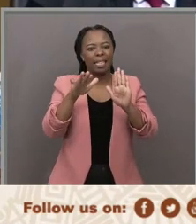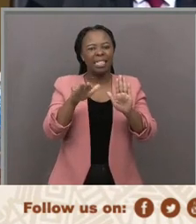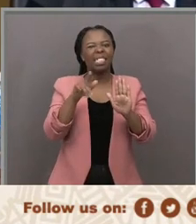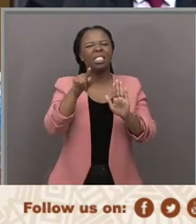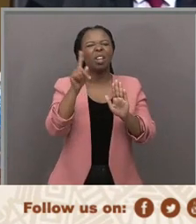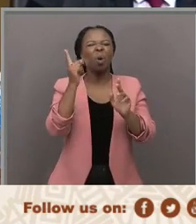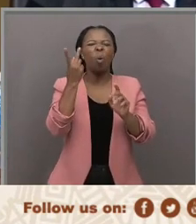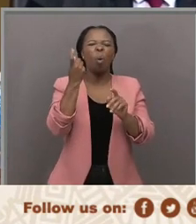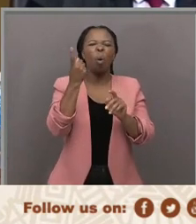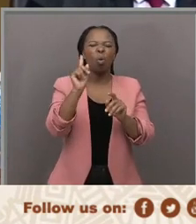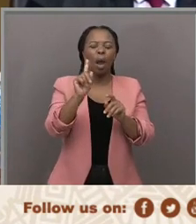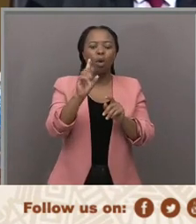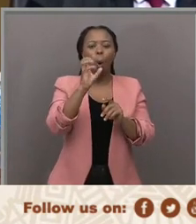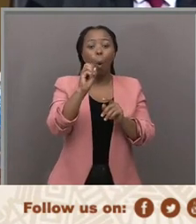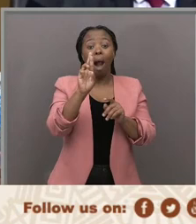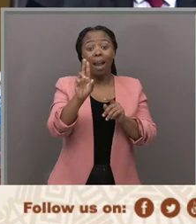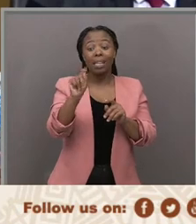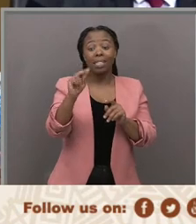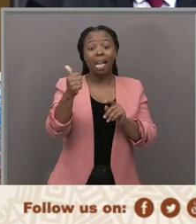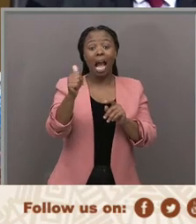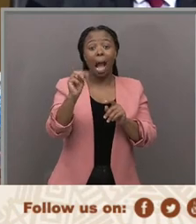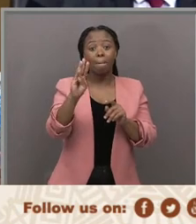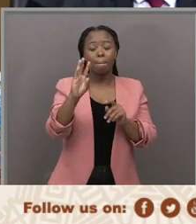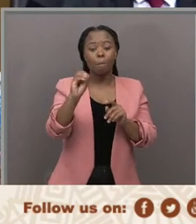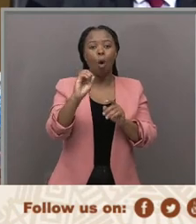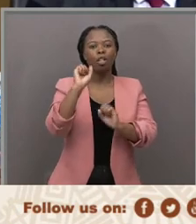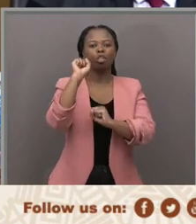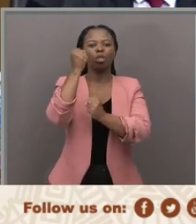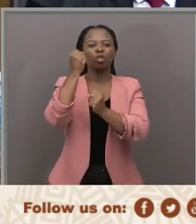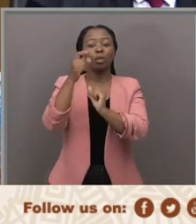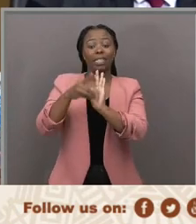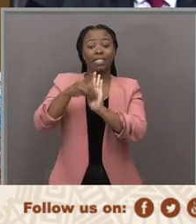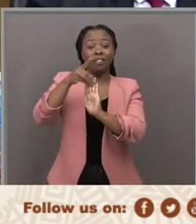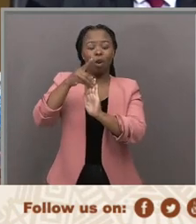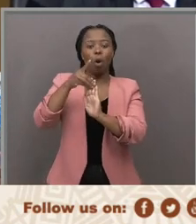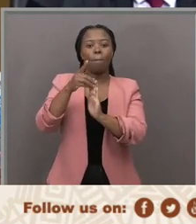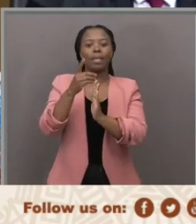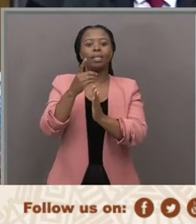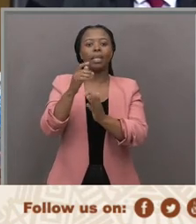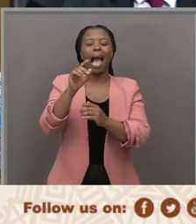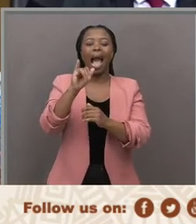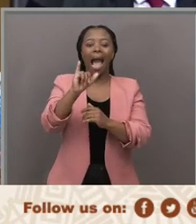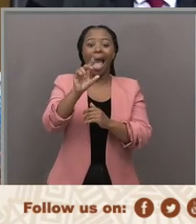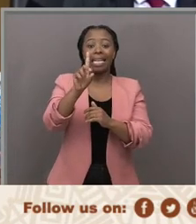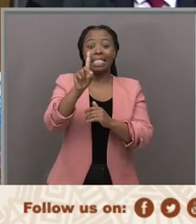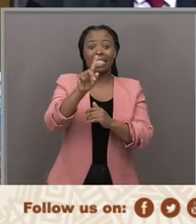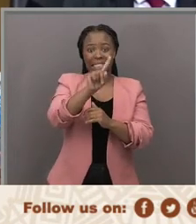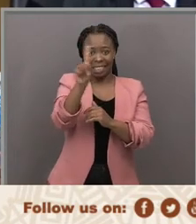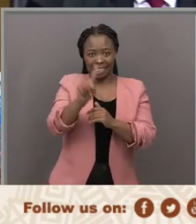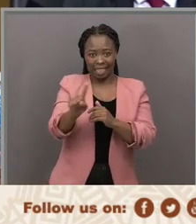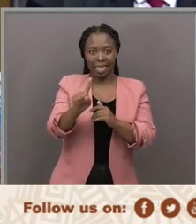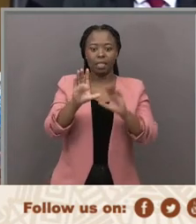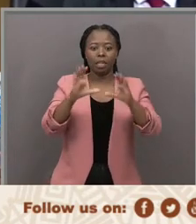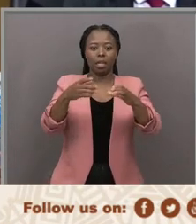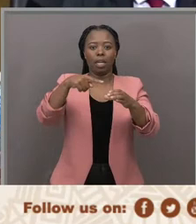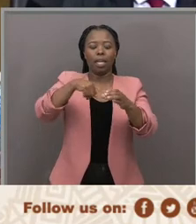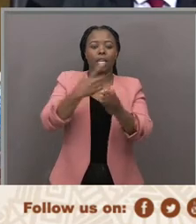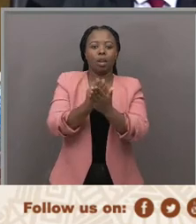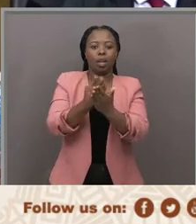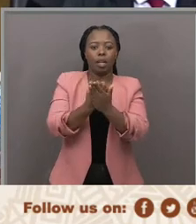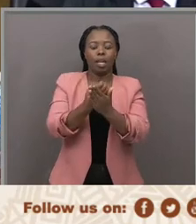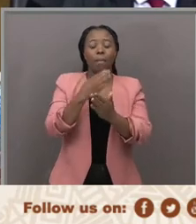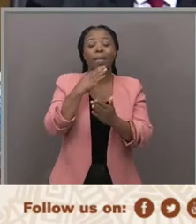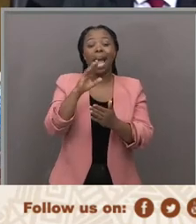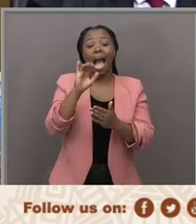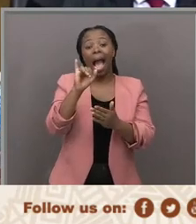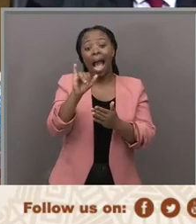Tambo International Airport Industrial Development Zone, IDZ. IDZ is another form of